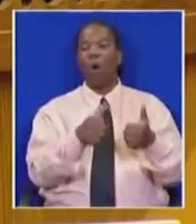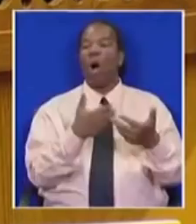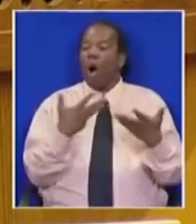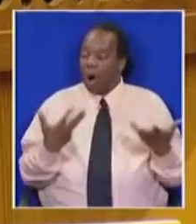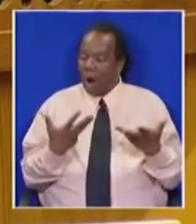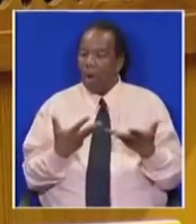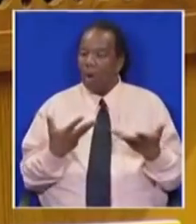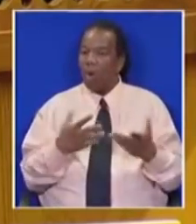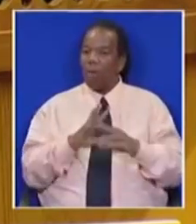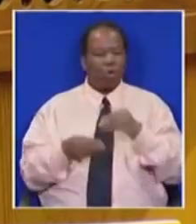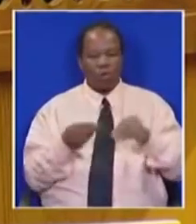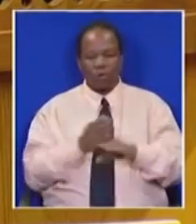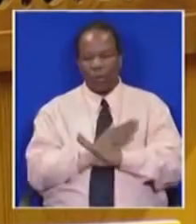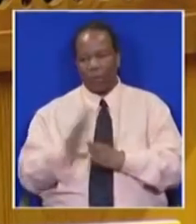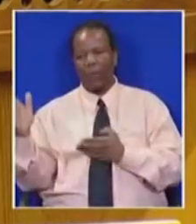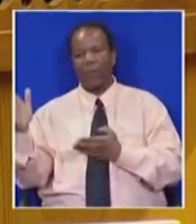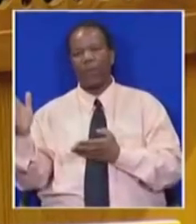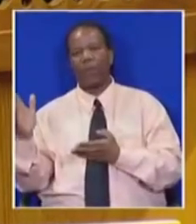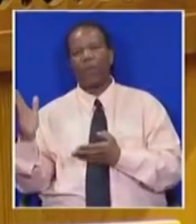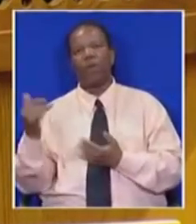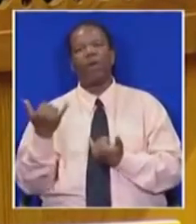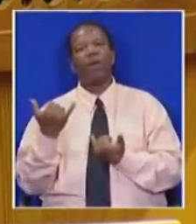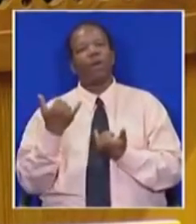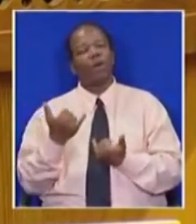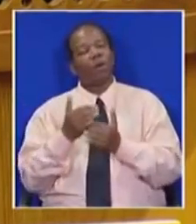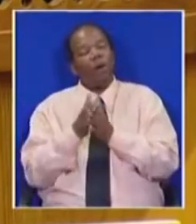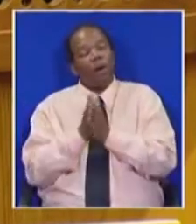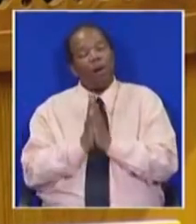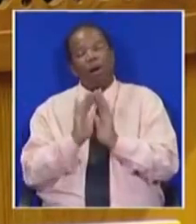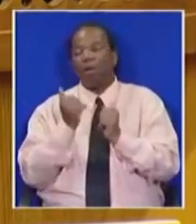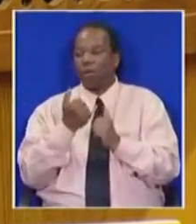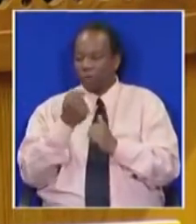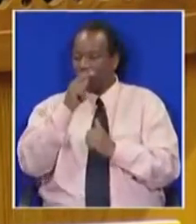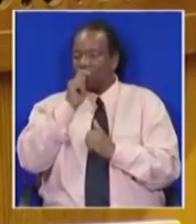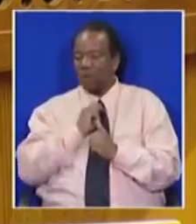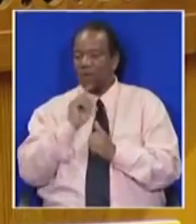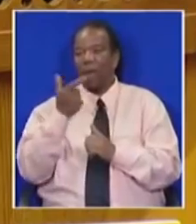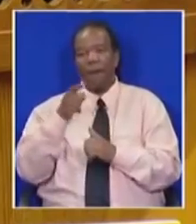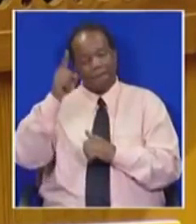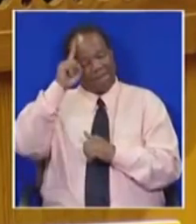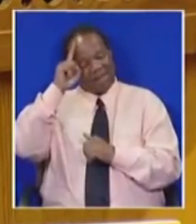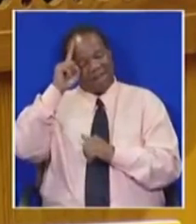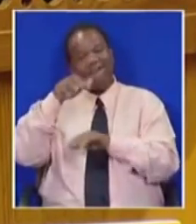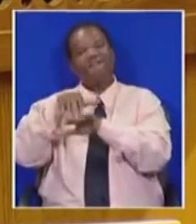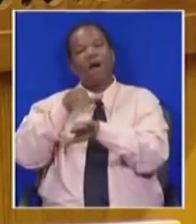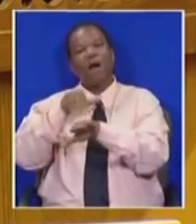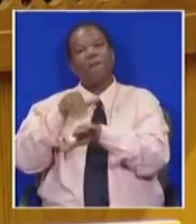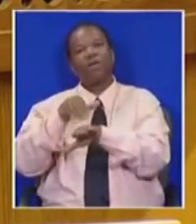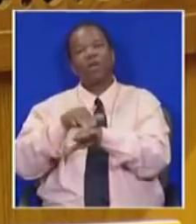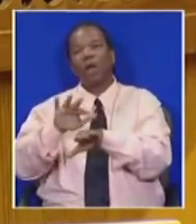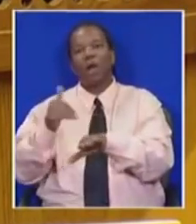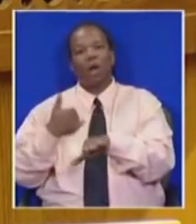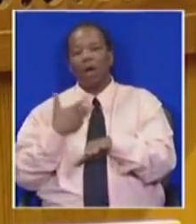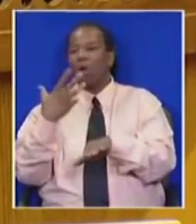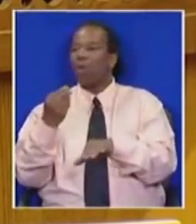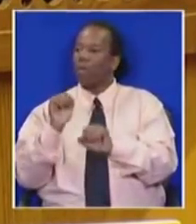And we must, fellow South Africans, trust emerging black farmers with real land ownership, not just the permanent tenants of the